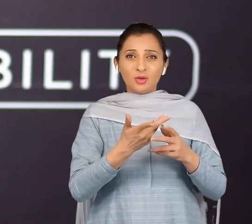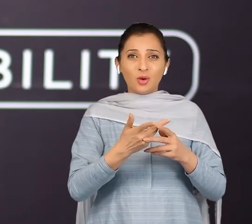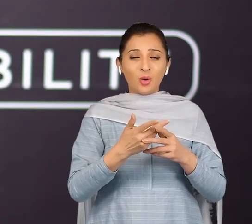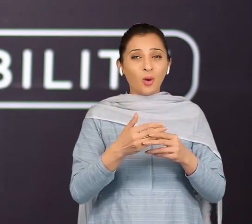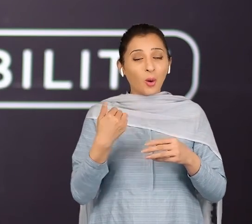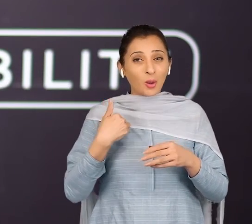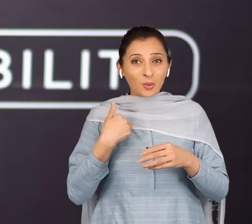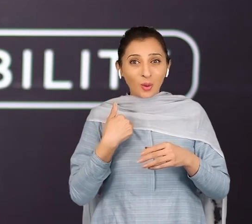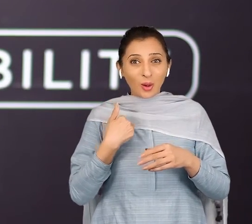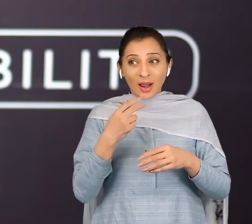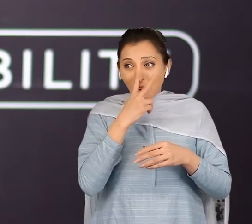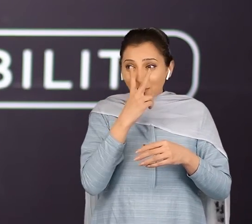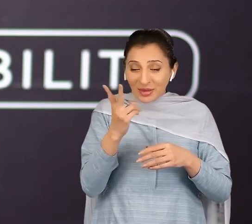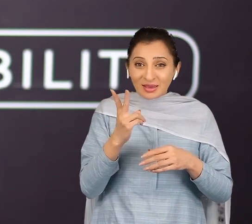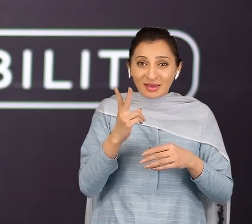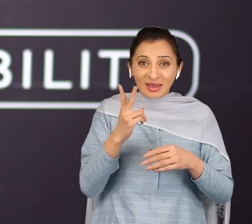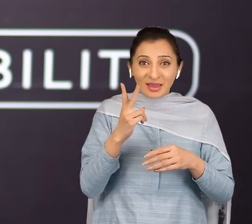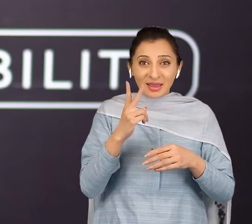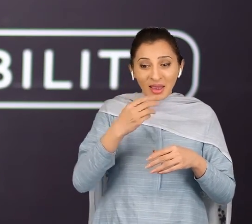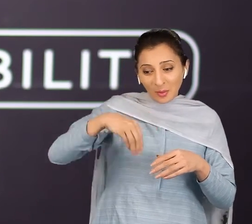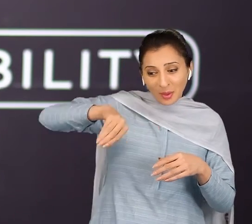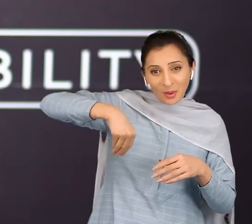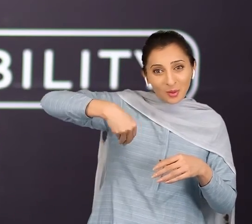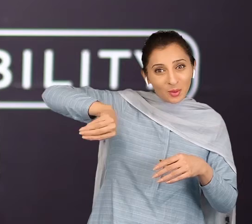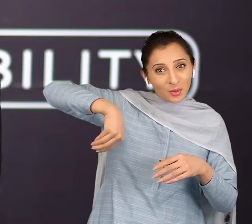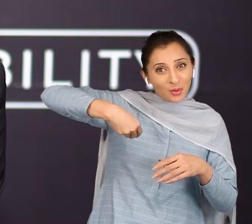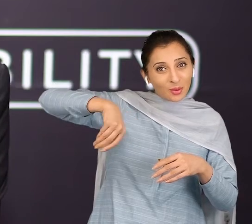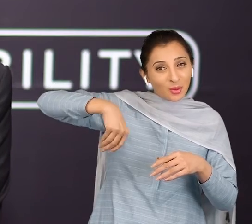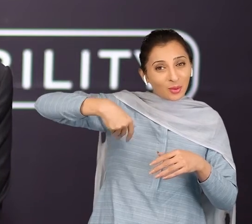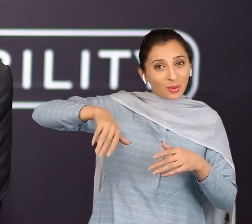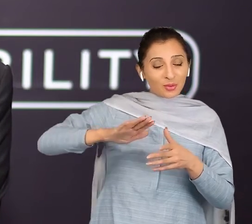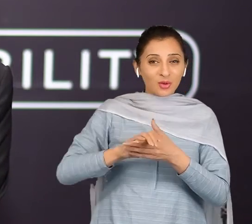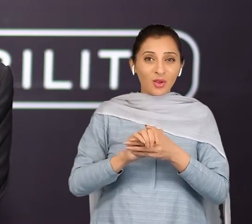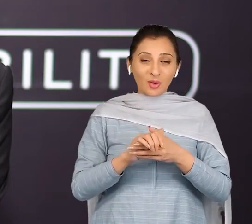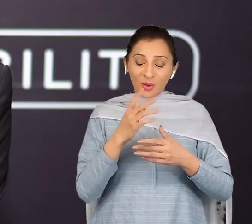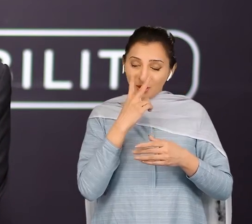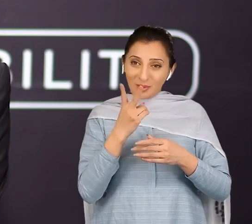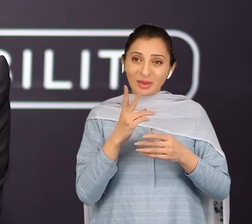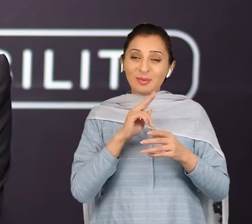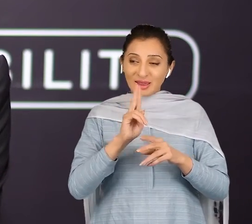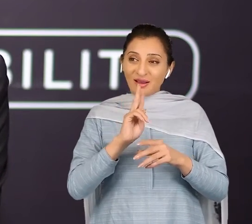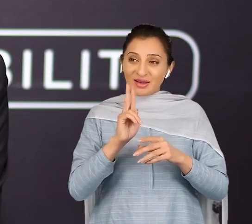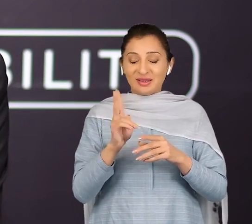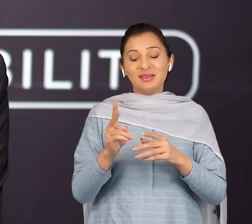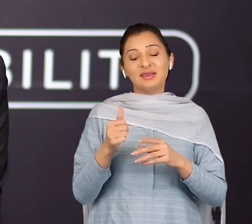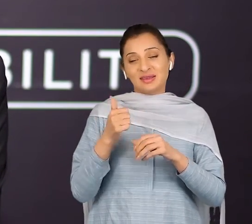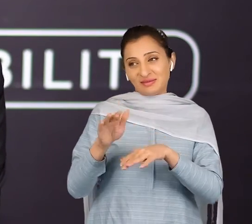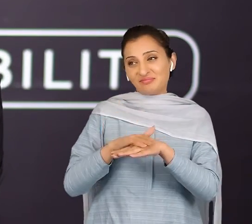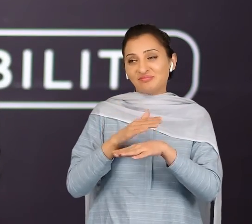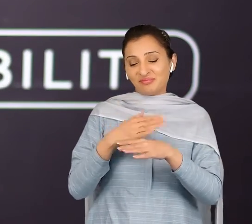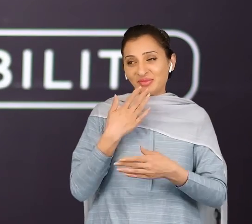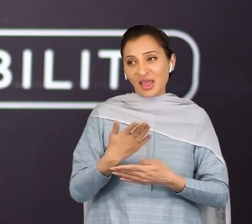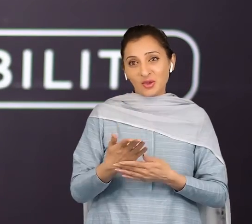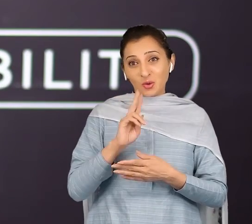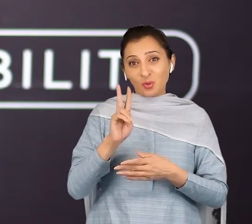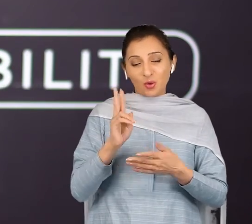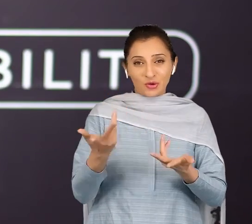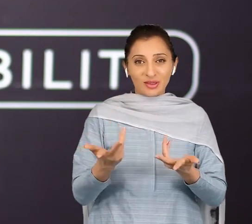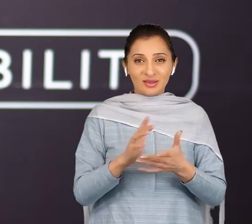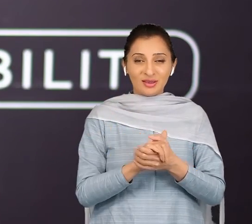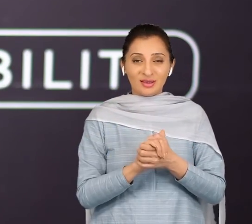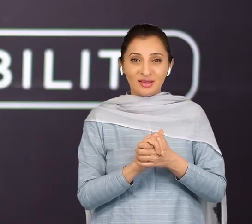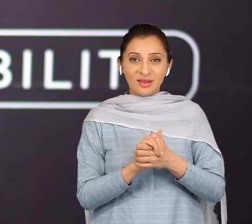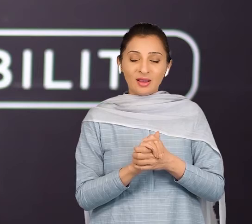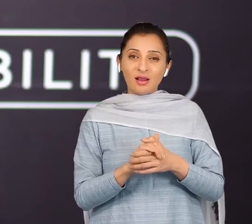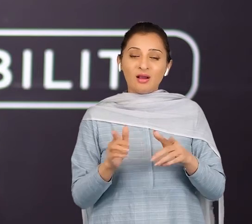wagging her tail at us, showing so much gratitude for all that we had done for us. It was incredibly humbling, but at